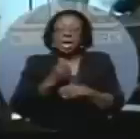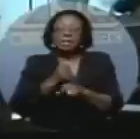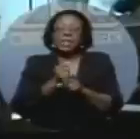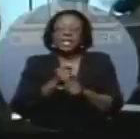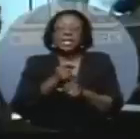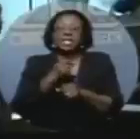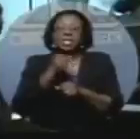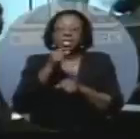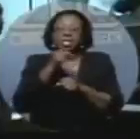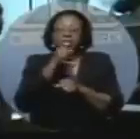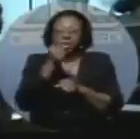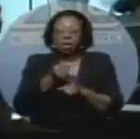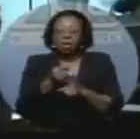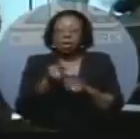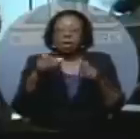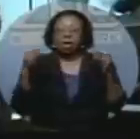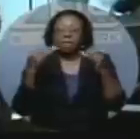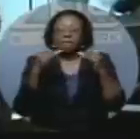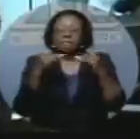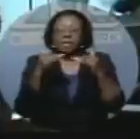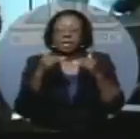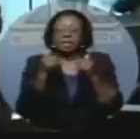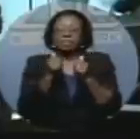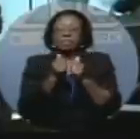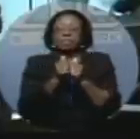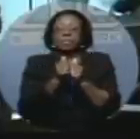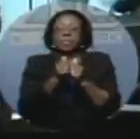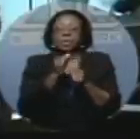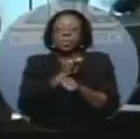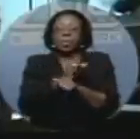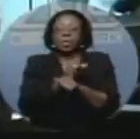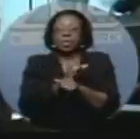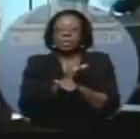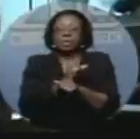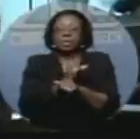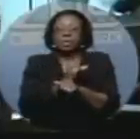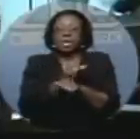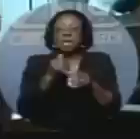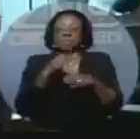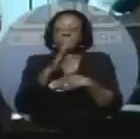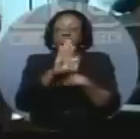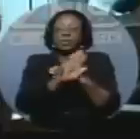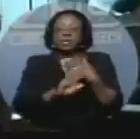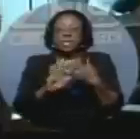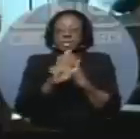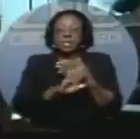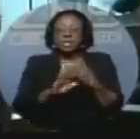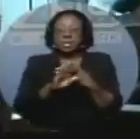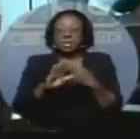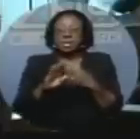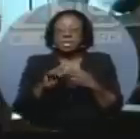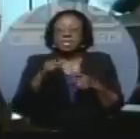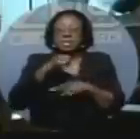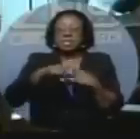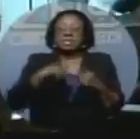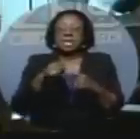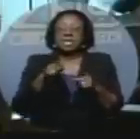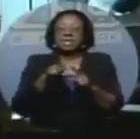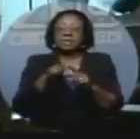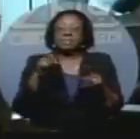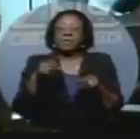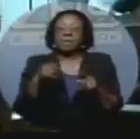fair and efficient revenue collection, and protecting society from illicit trade, including smuggling.